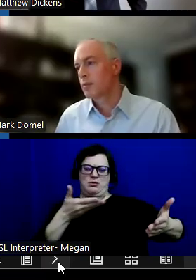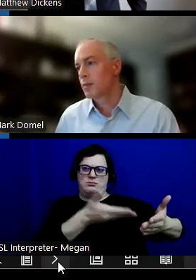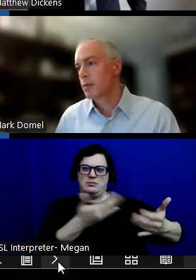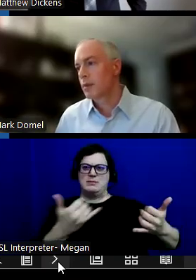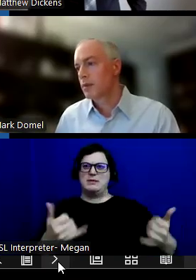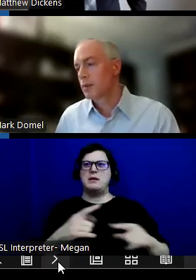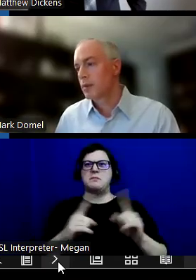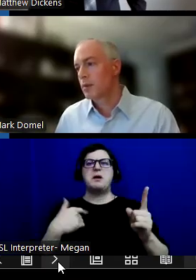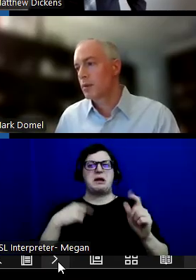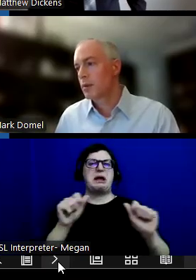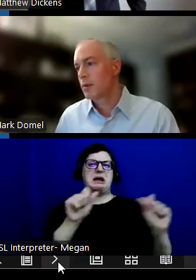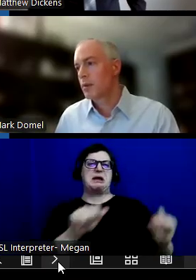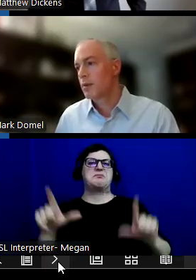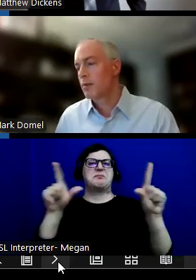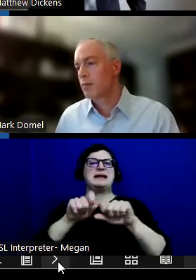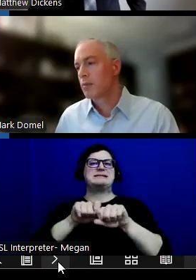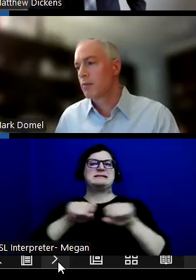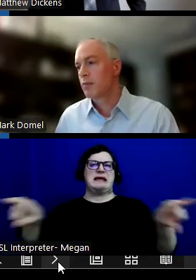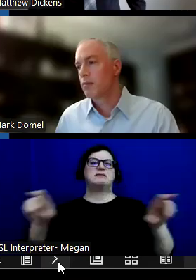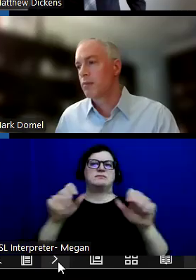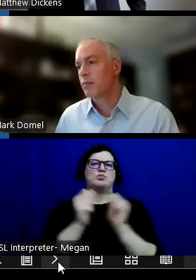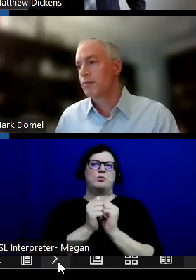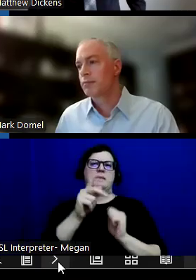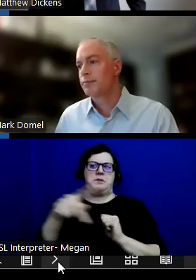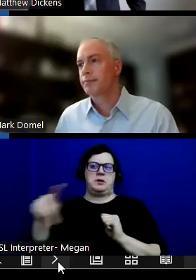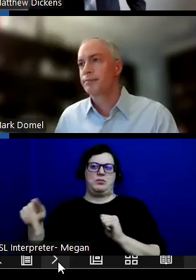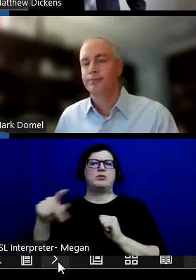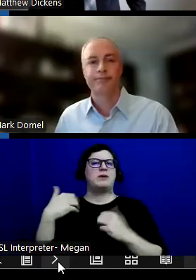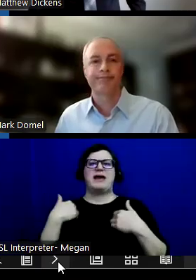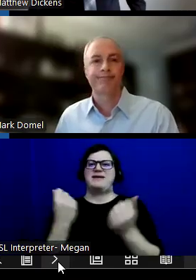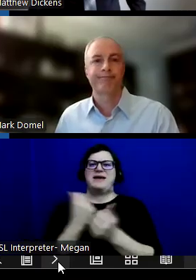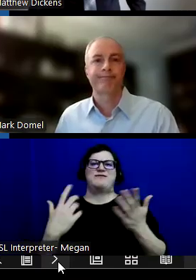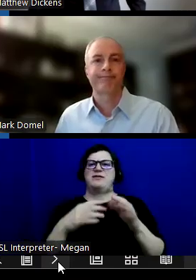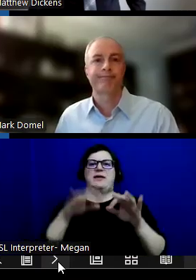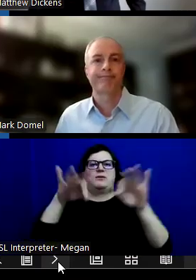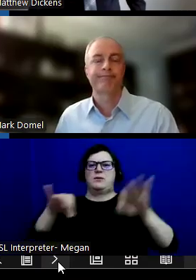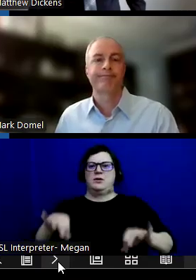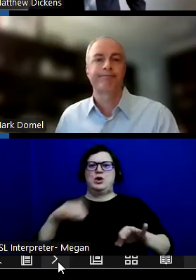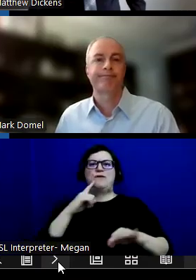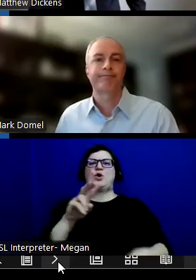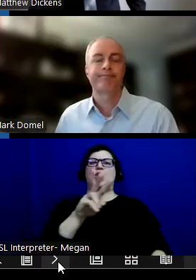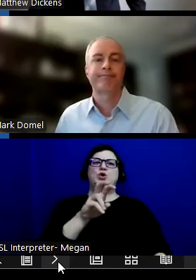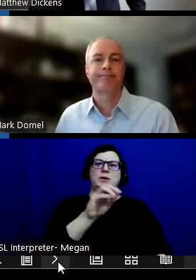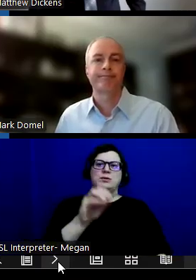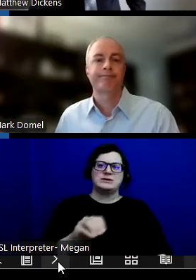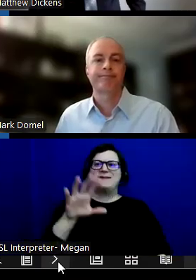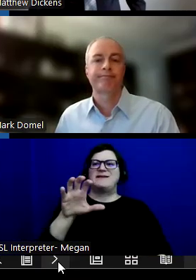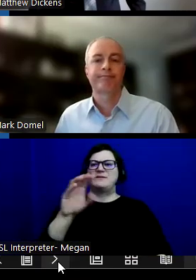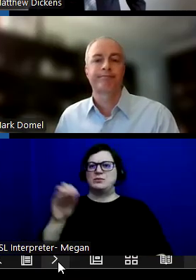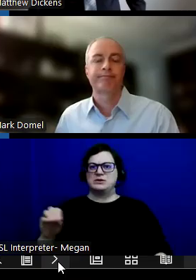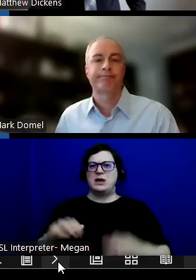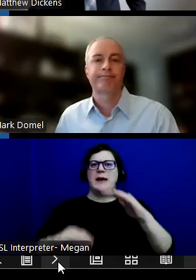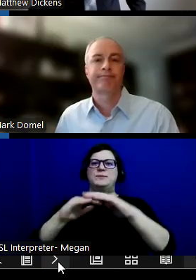we can get that sent over with our PowerPoint presentation as well. We have it all laid out for 200%, 500%, and then up to 9